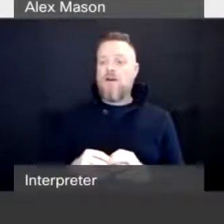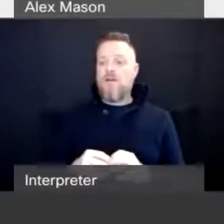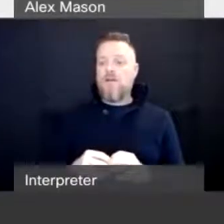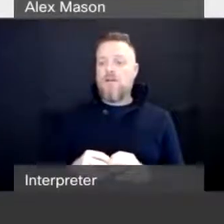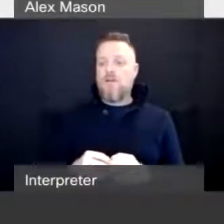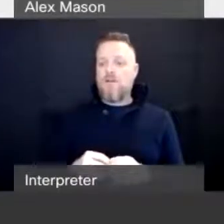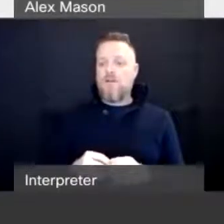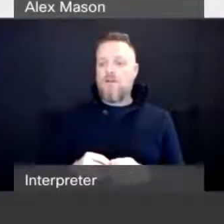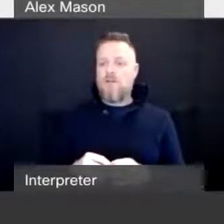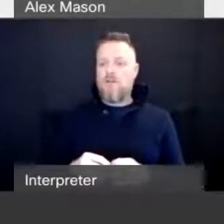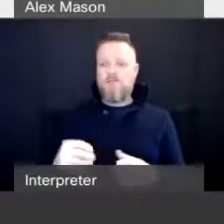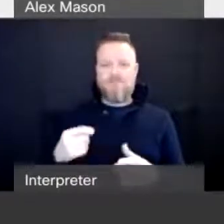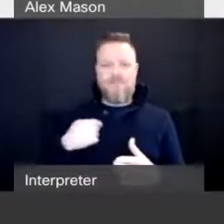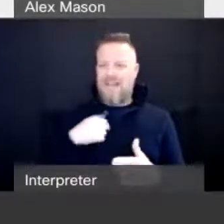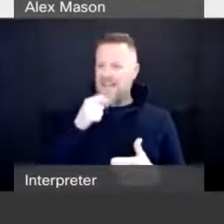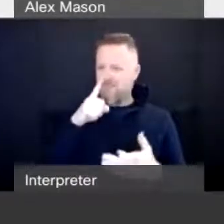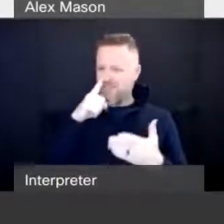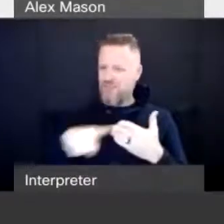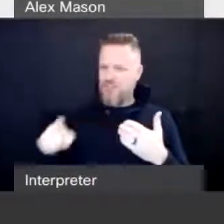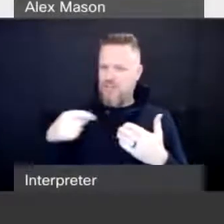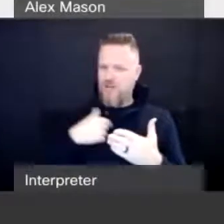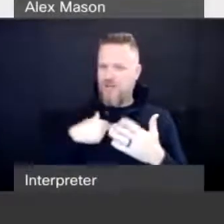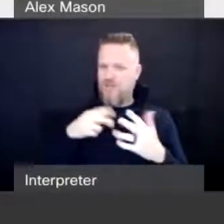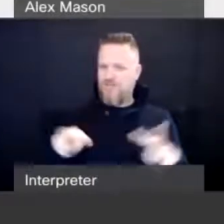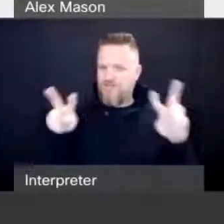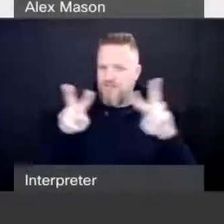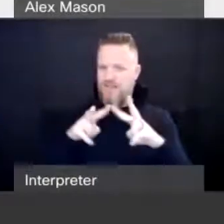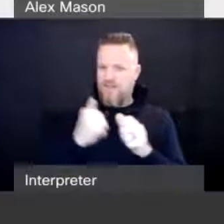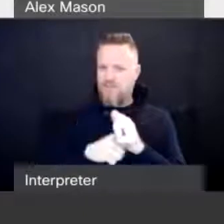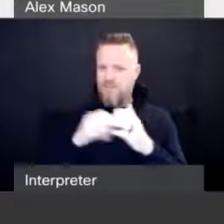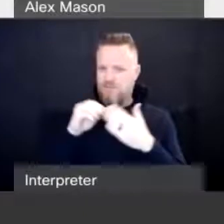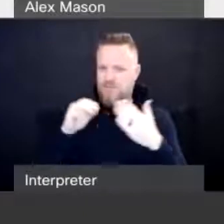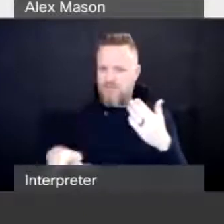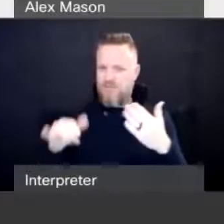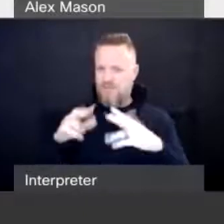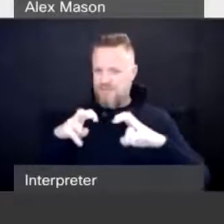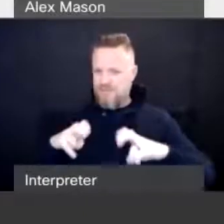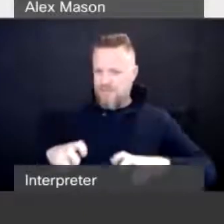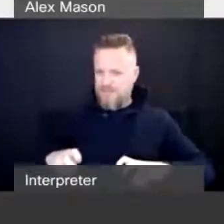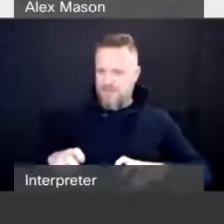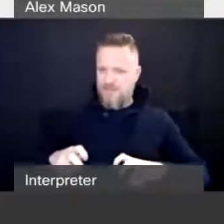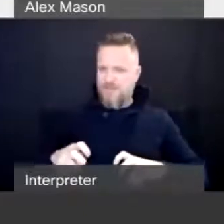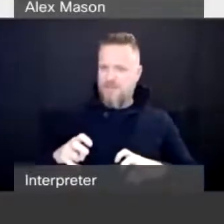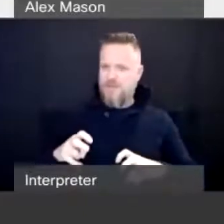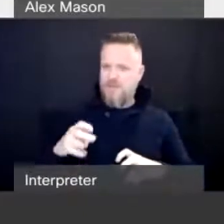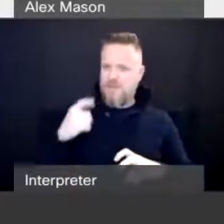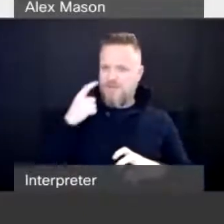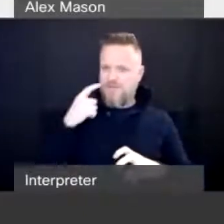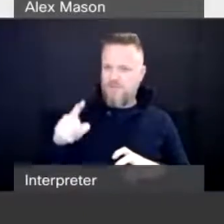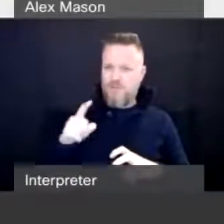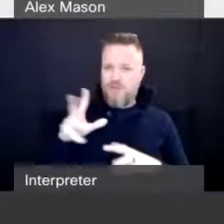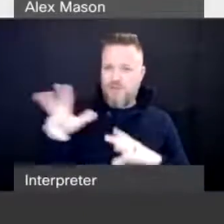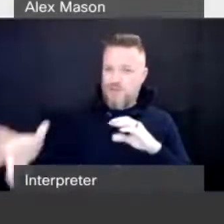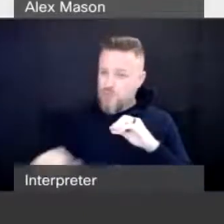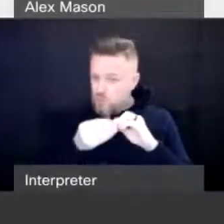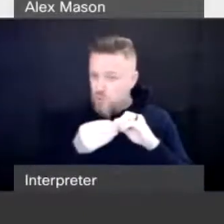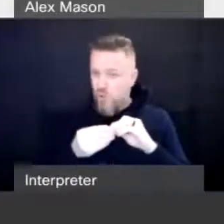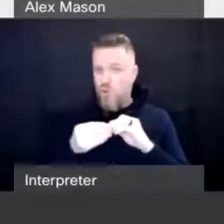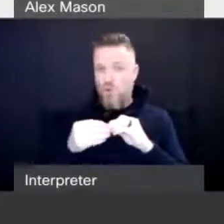value per pupil, I'd have to probably dig into that a little bit. What specific total dollars per